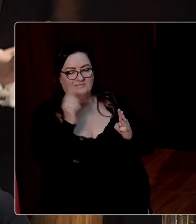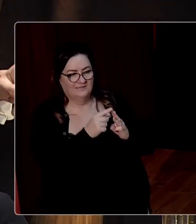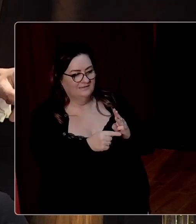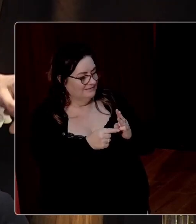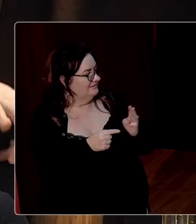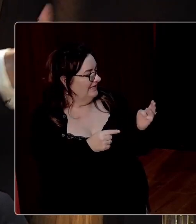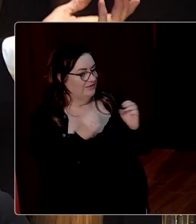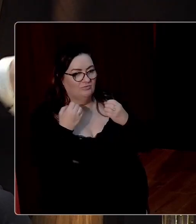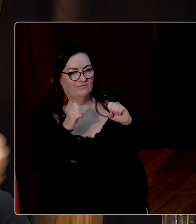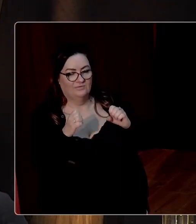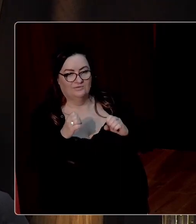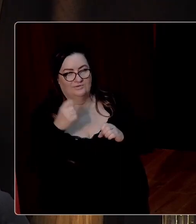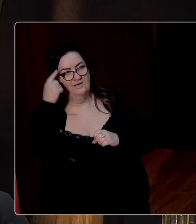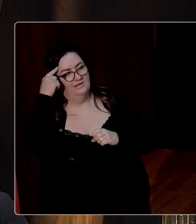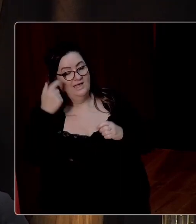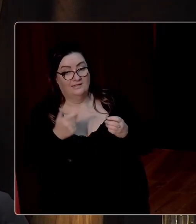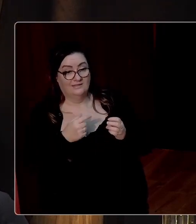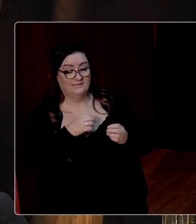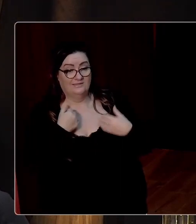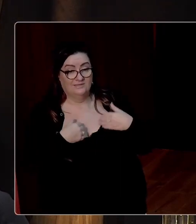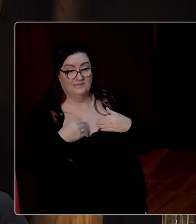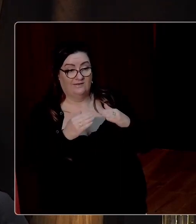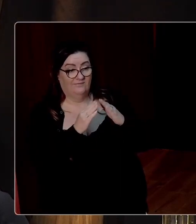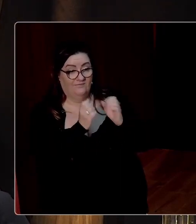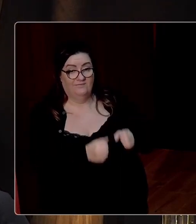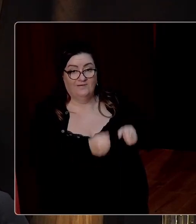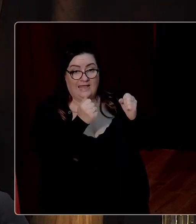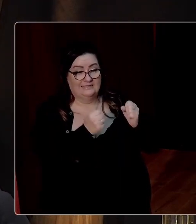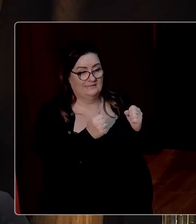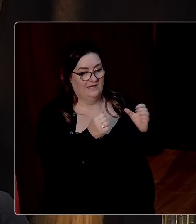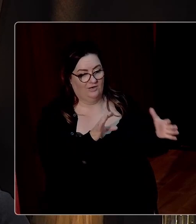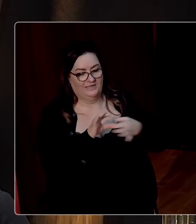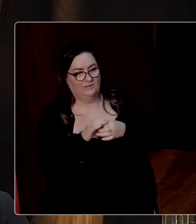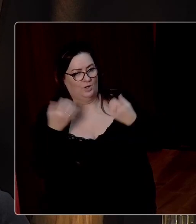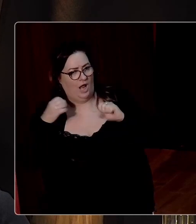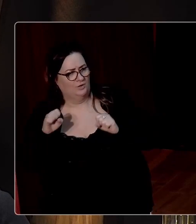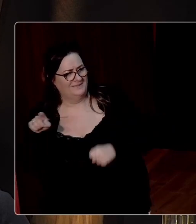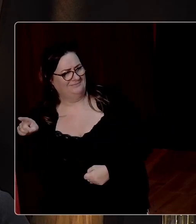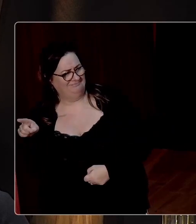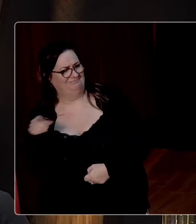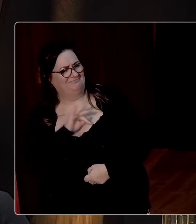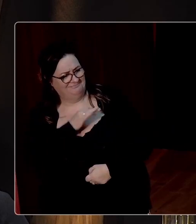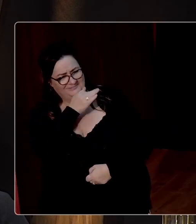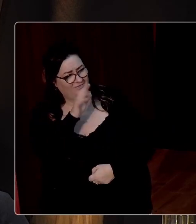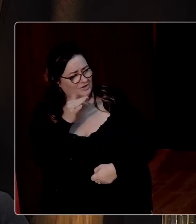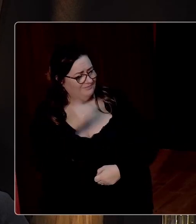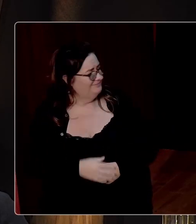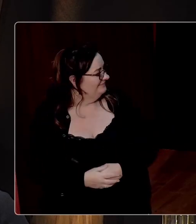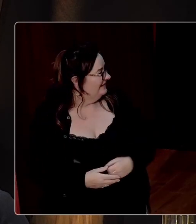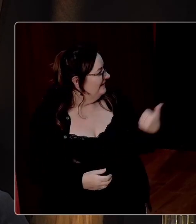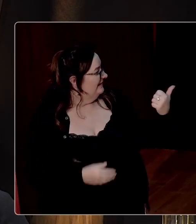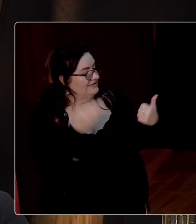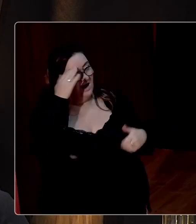sentiment and the housing question, incredible to think that flats are bastions of communism and that this is one of the state policies on it. So, yeah.